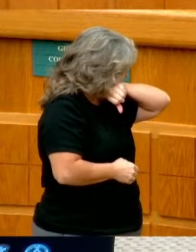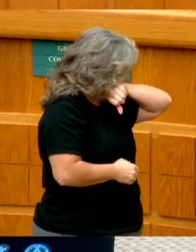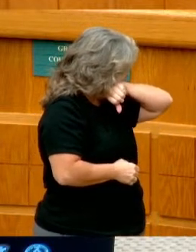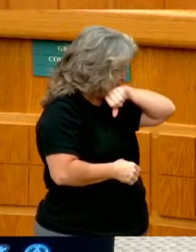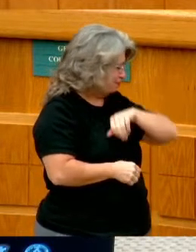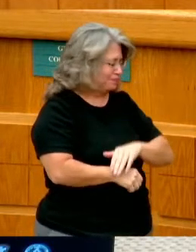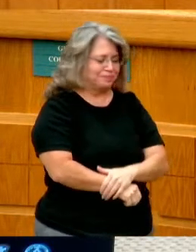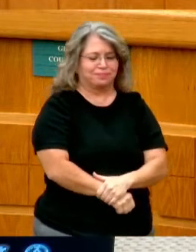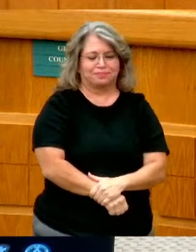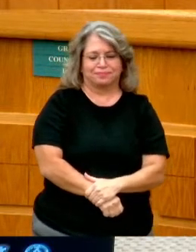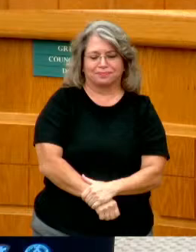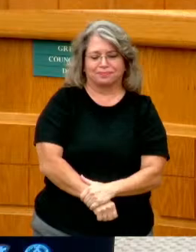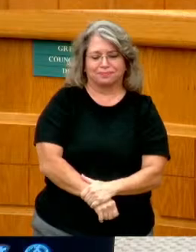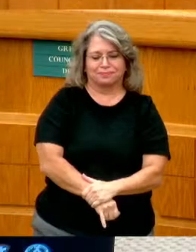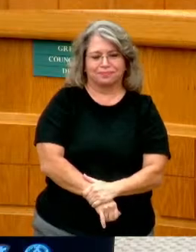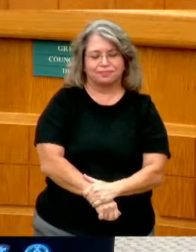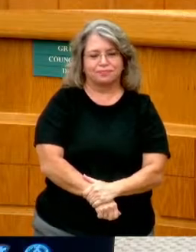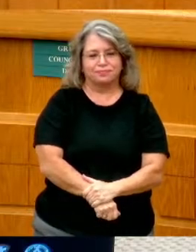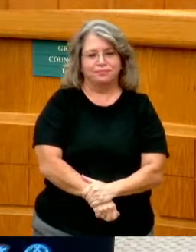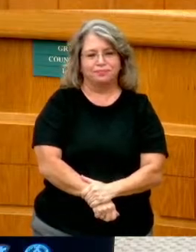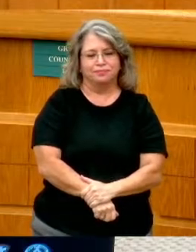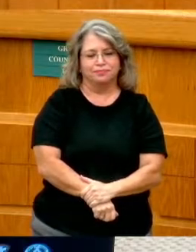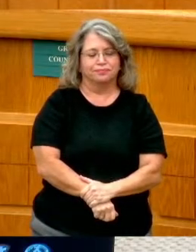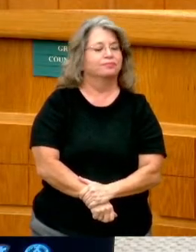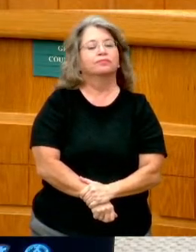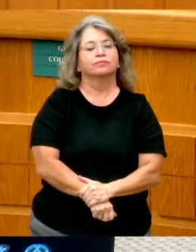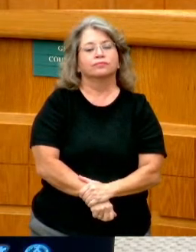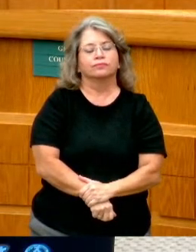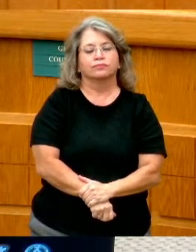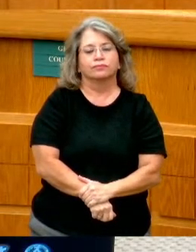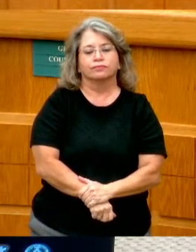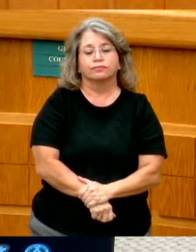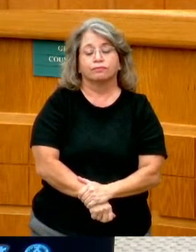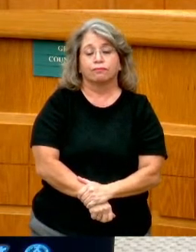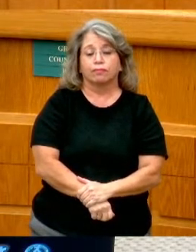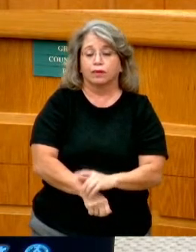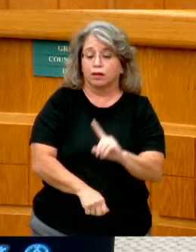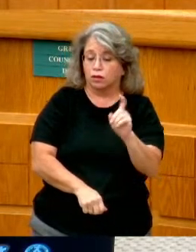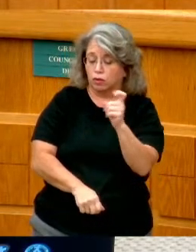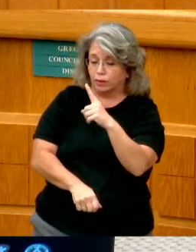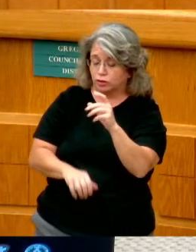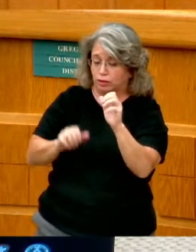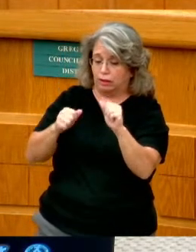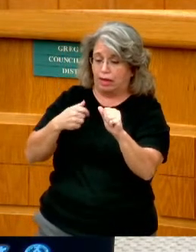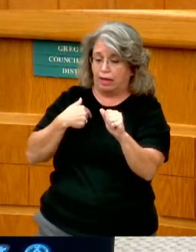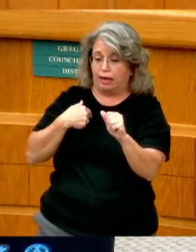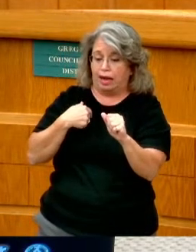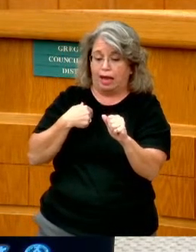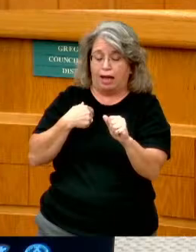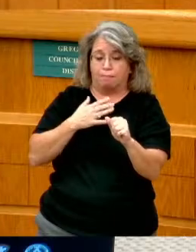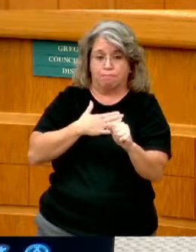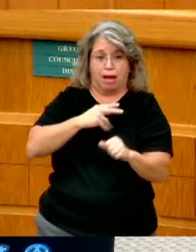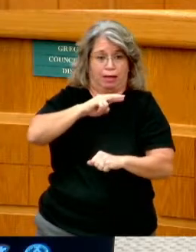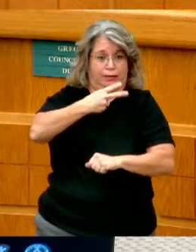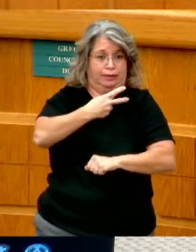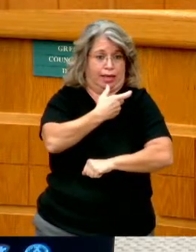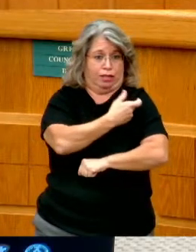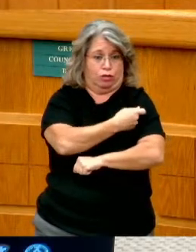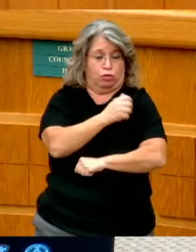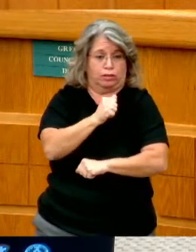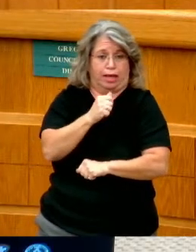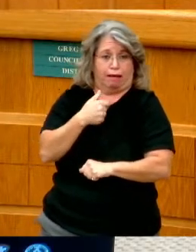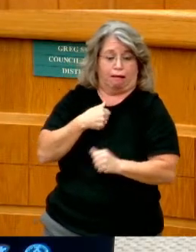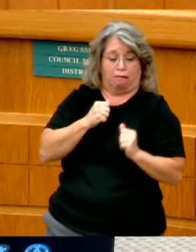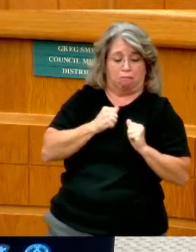sus primeras dosis la semana del 11 de enero. Can I give my second dose to another family member?